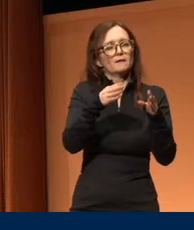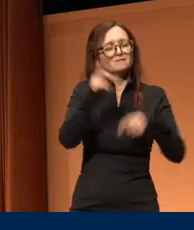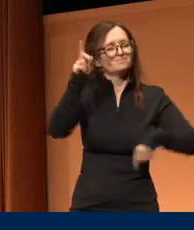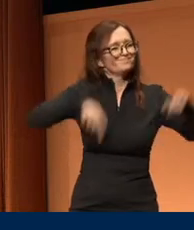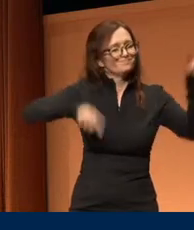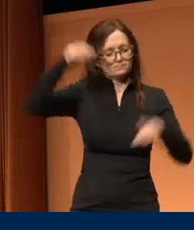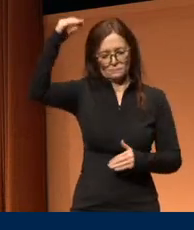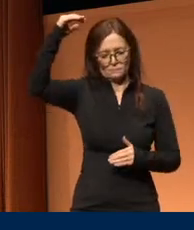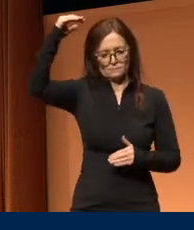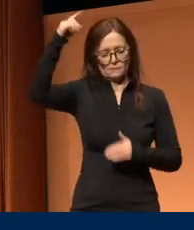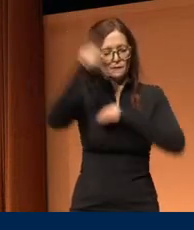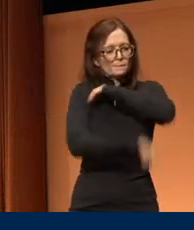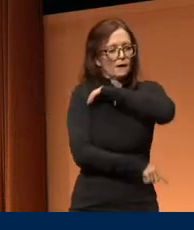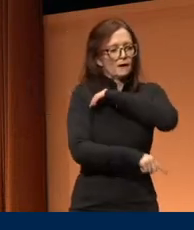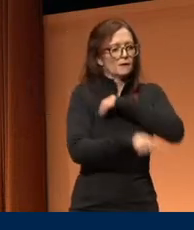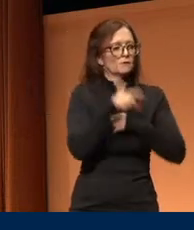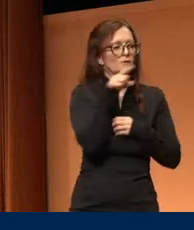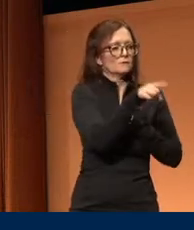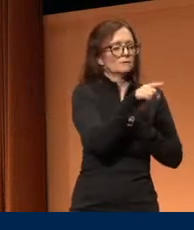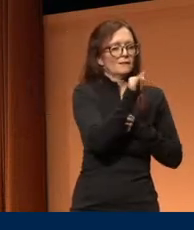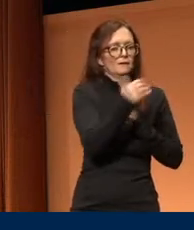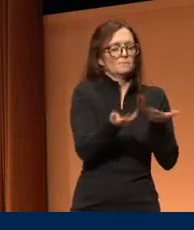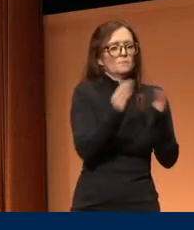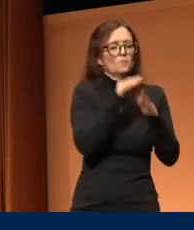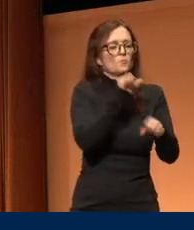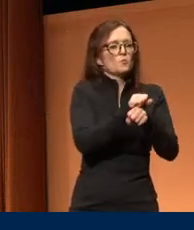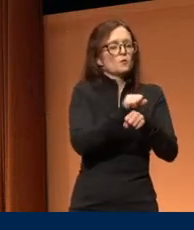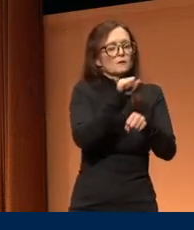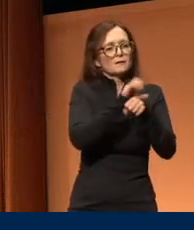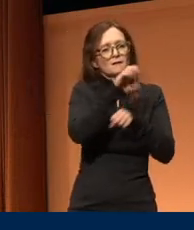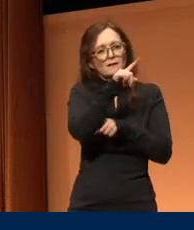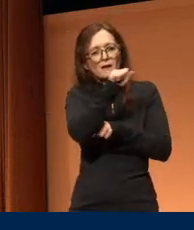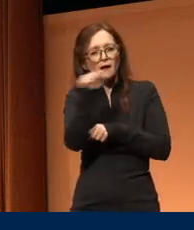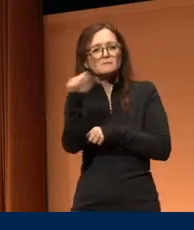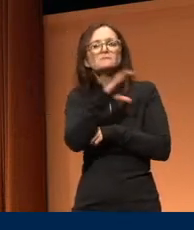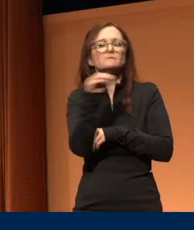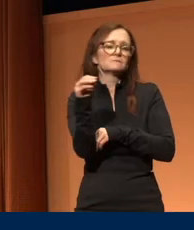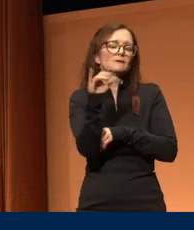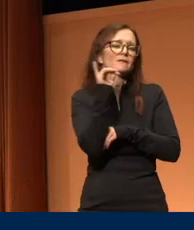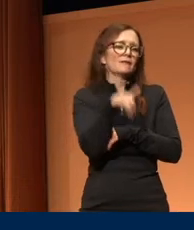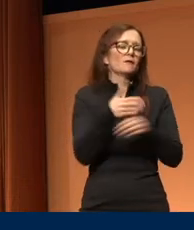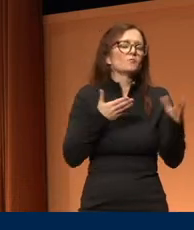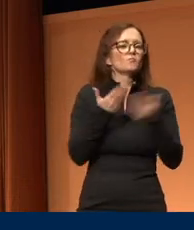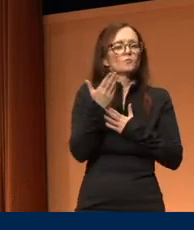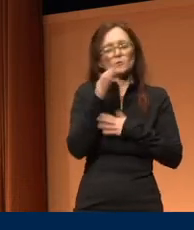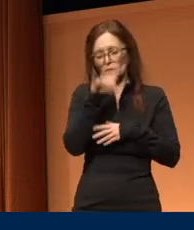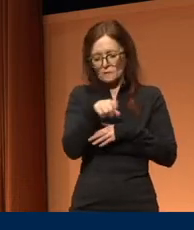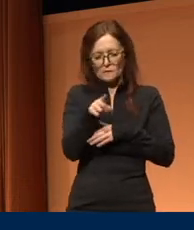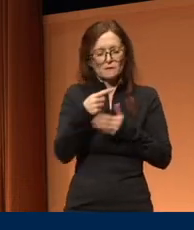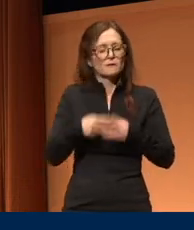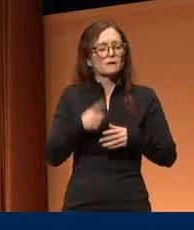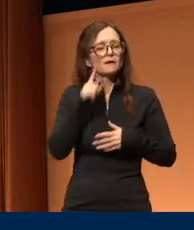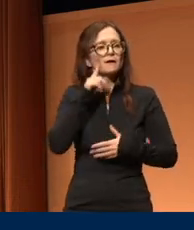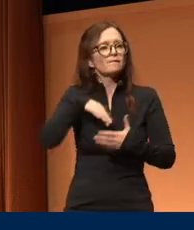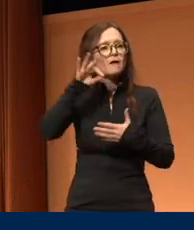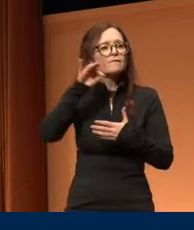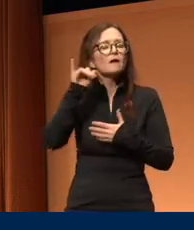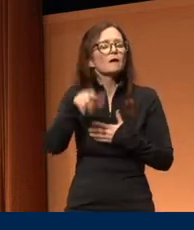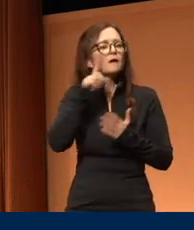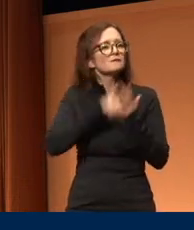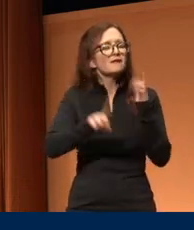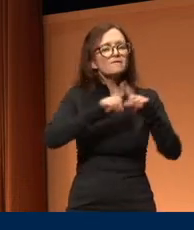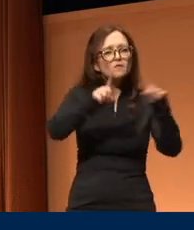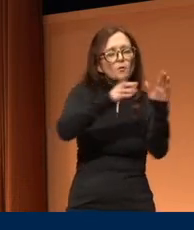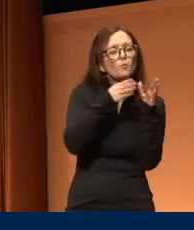disproportionately punishes the peri-urban working class. The fact that through their deliberations, they had discovered myriad other ways to